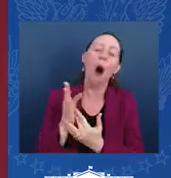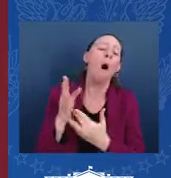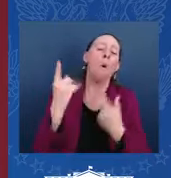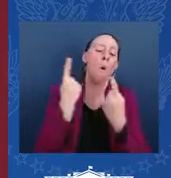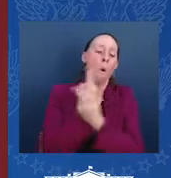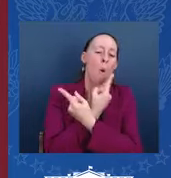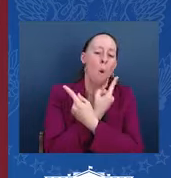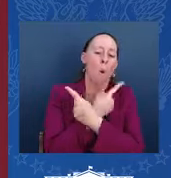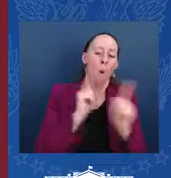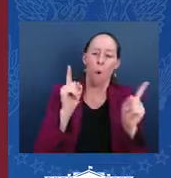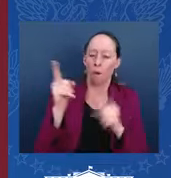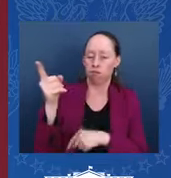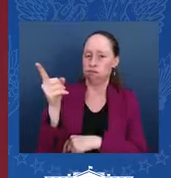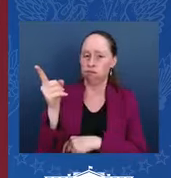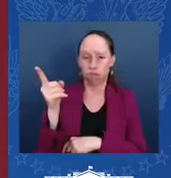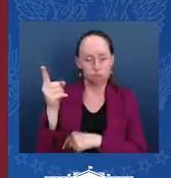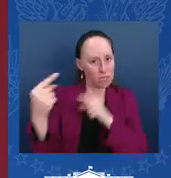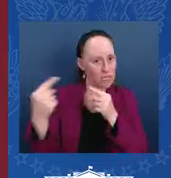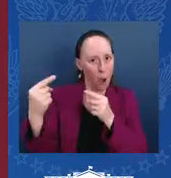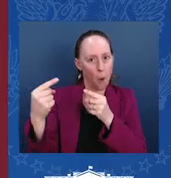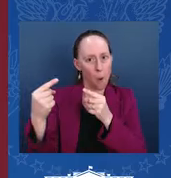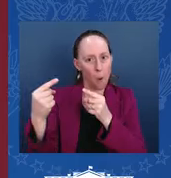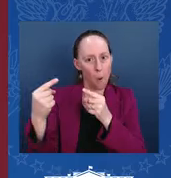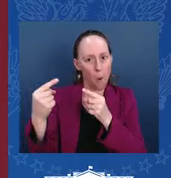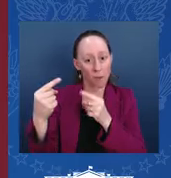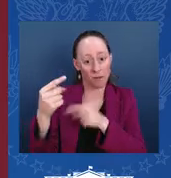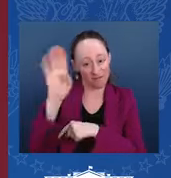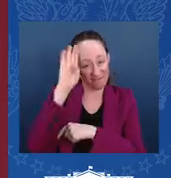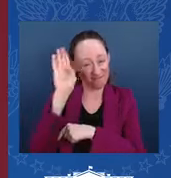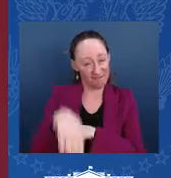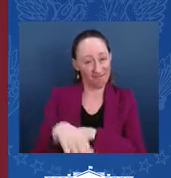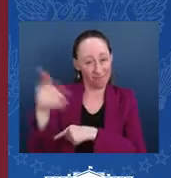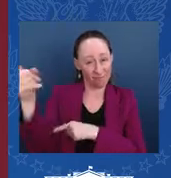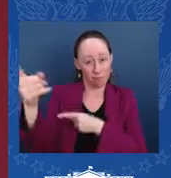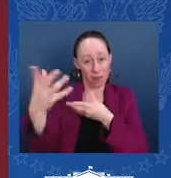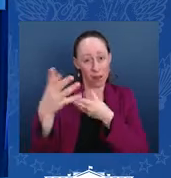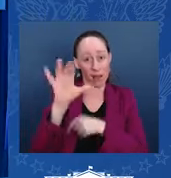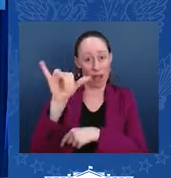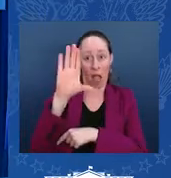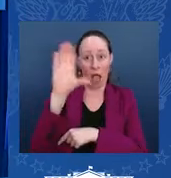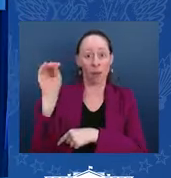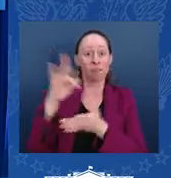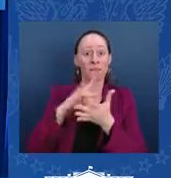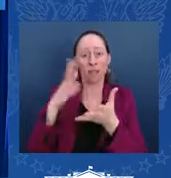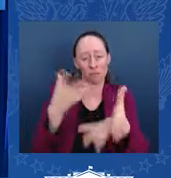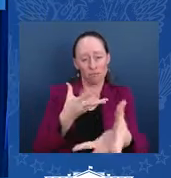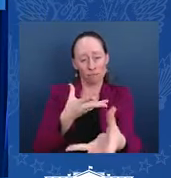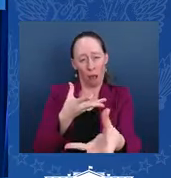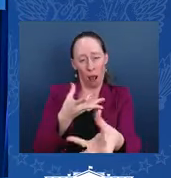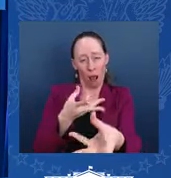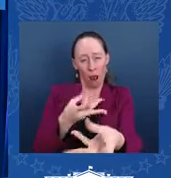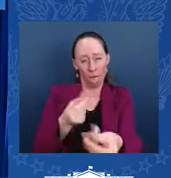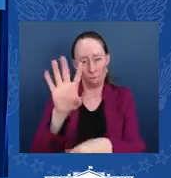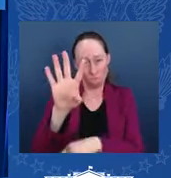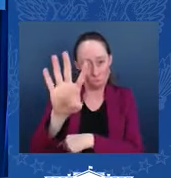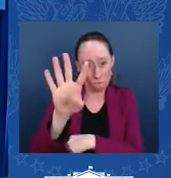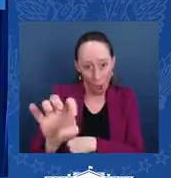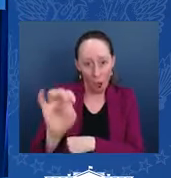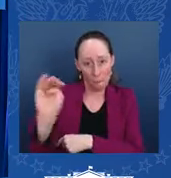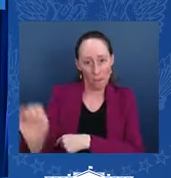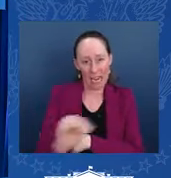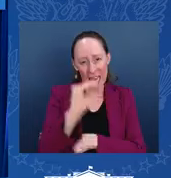spent nearly $400 million. $400 million to defeat this single bill. $400